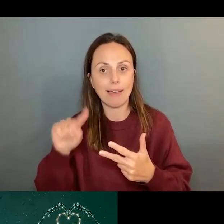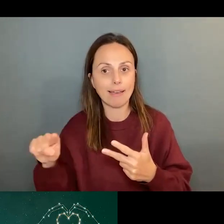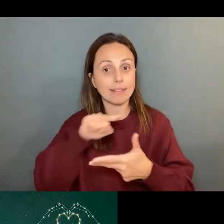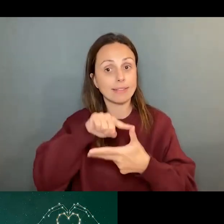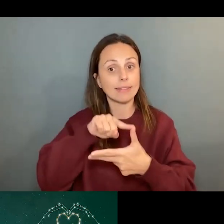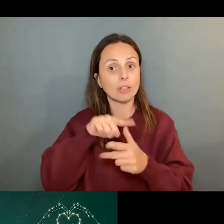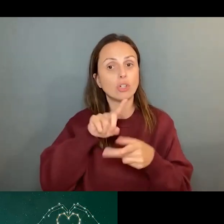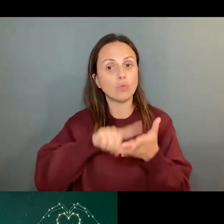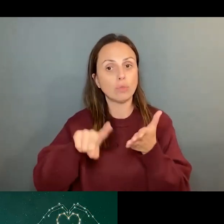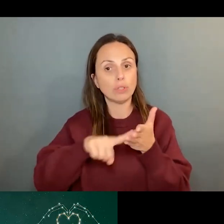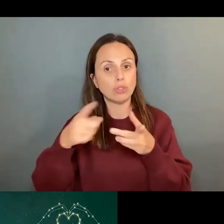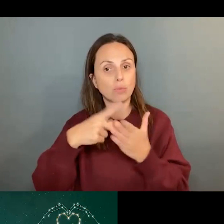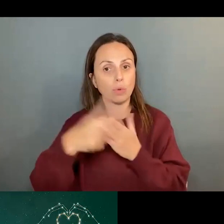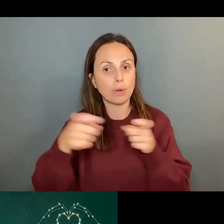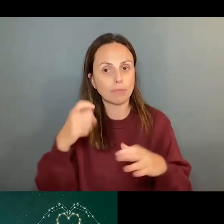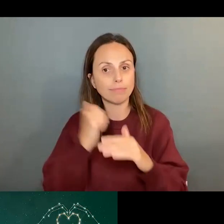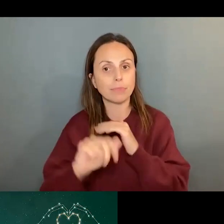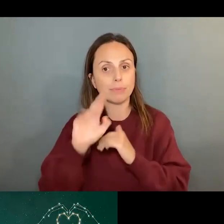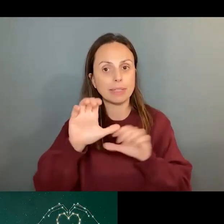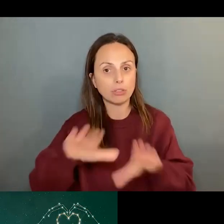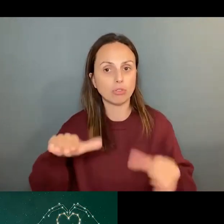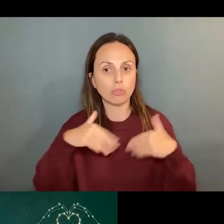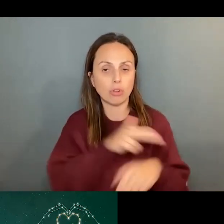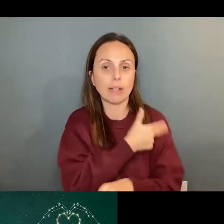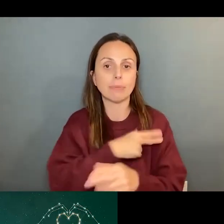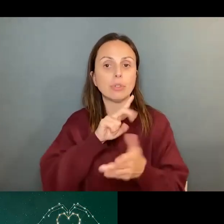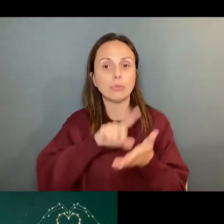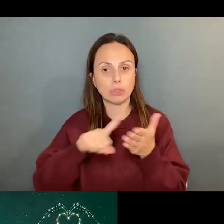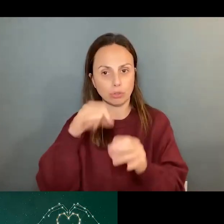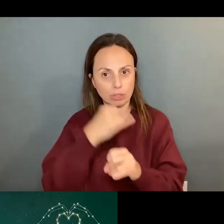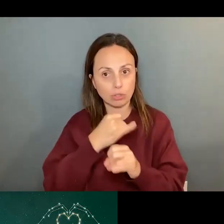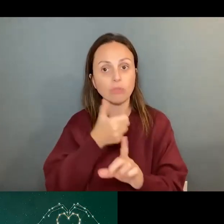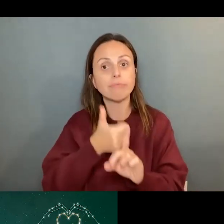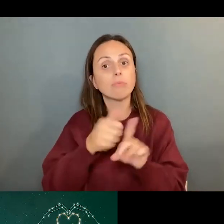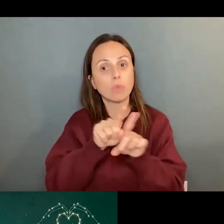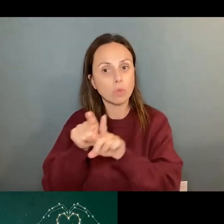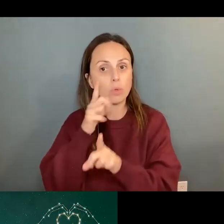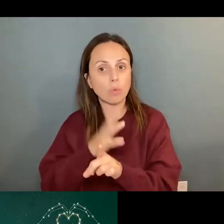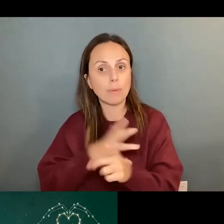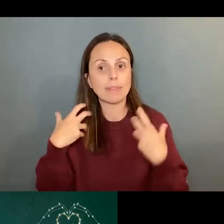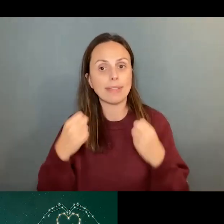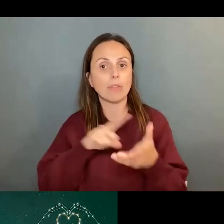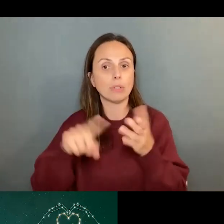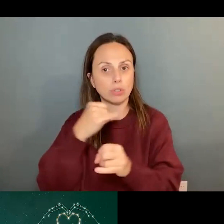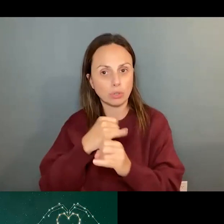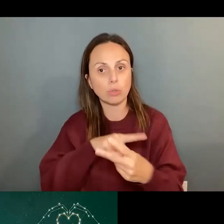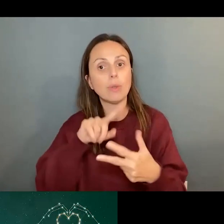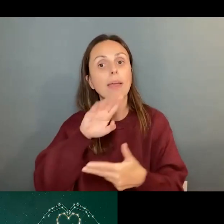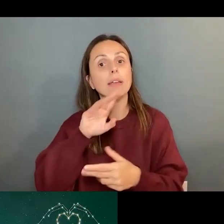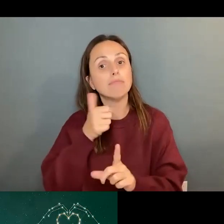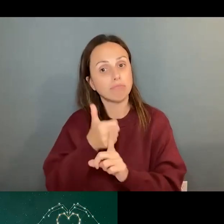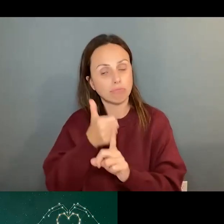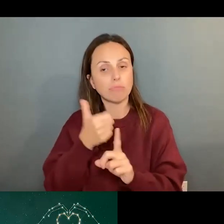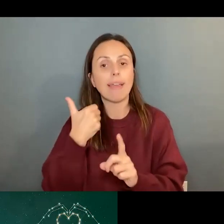Research Program Manager at BC Children's Hospital Research Institute and the Women's Health Research Institute. Beth brings